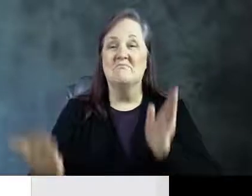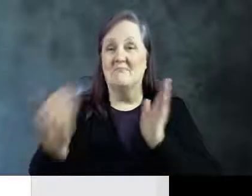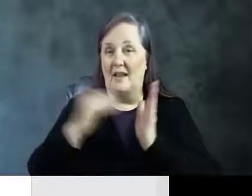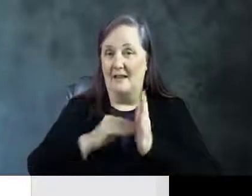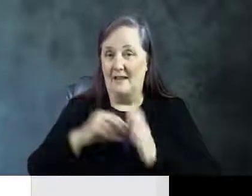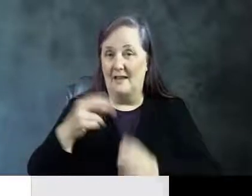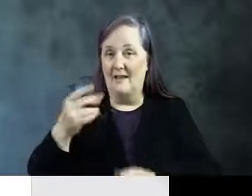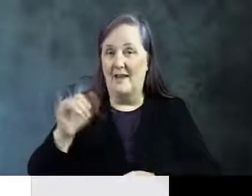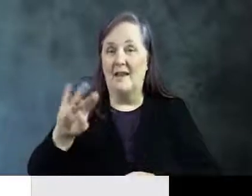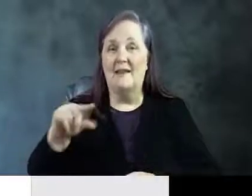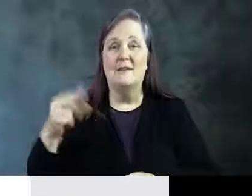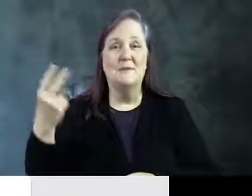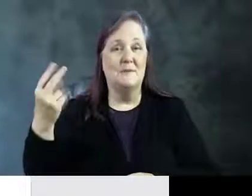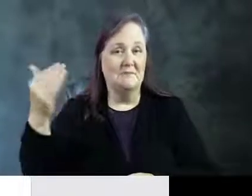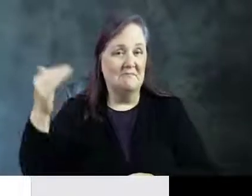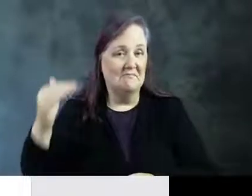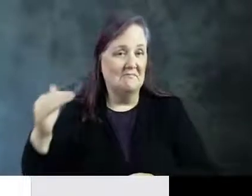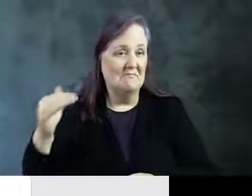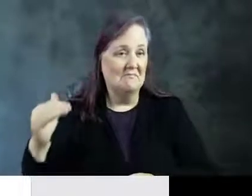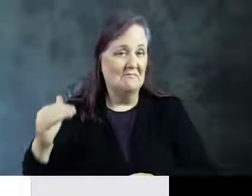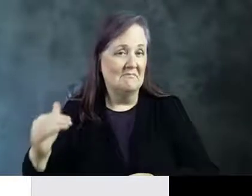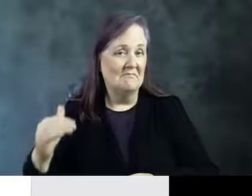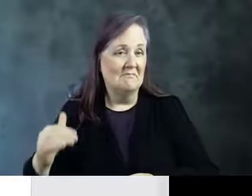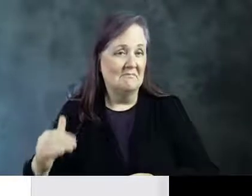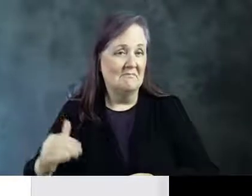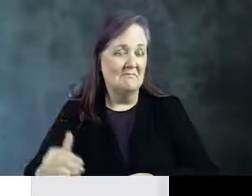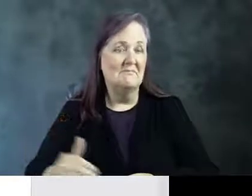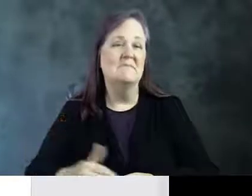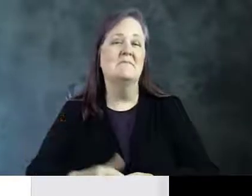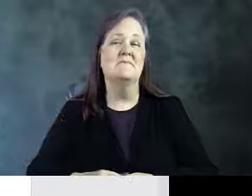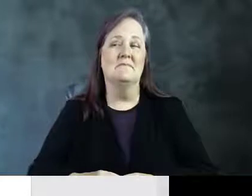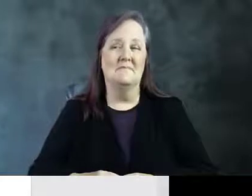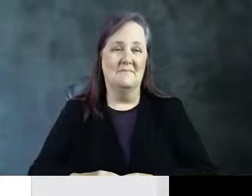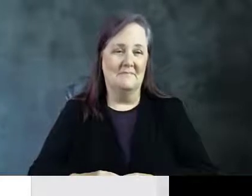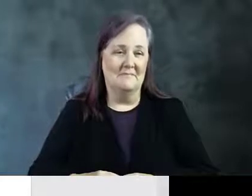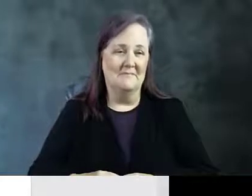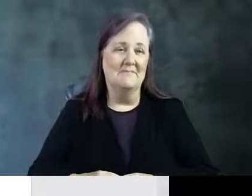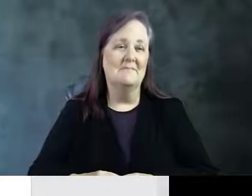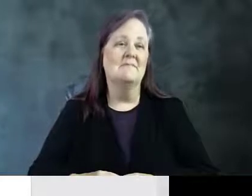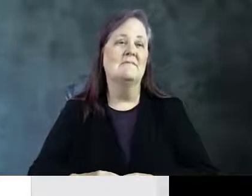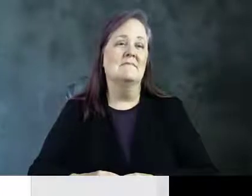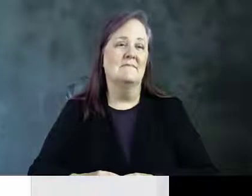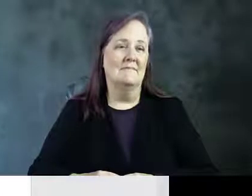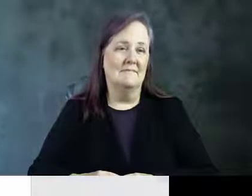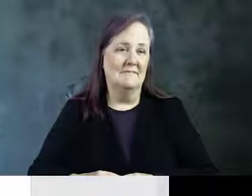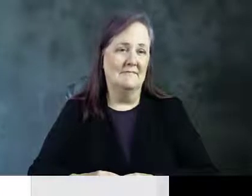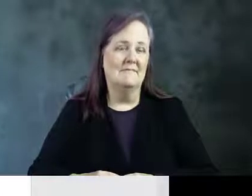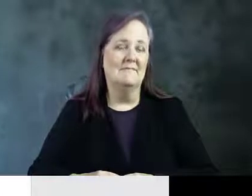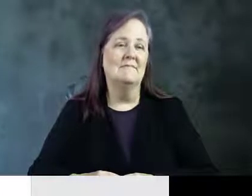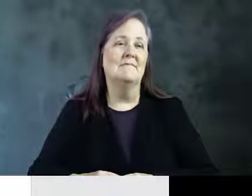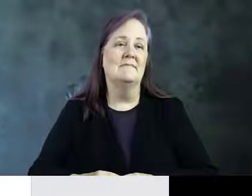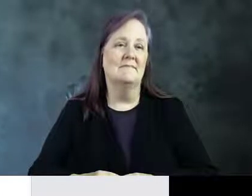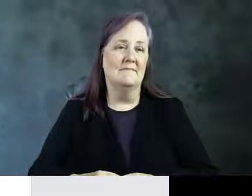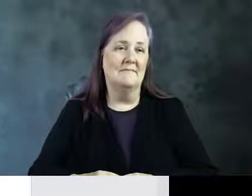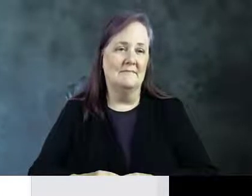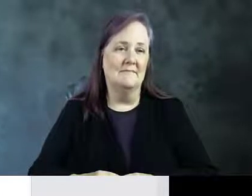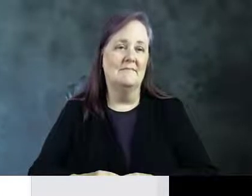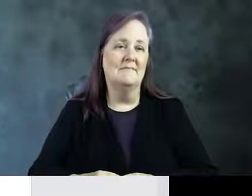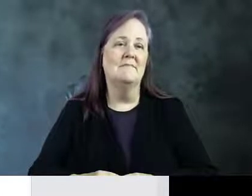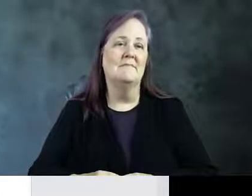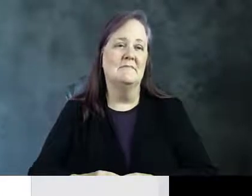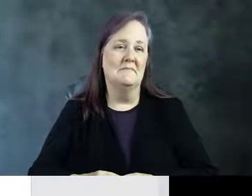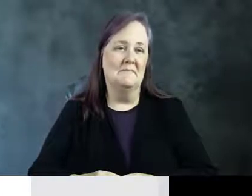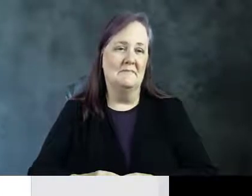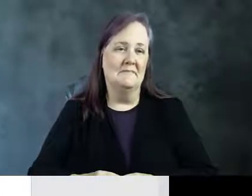Disaster Access and Resources, that's a heading 2. Highlighting Disability Organizing Network, that's a heading